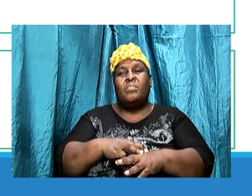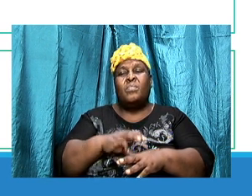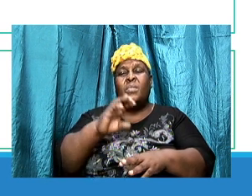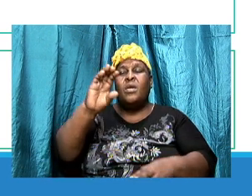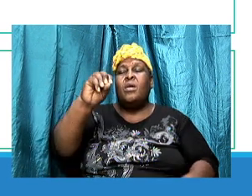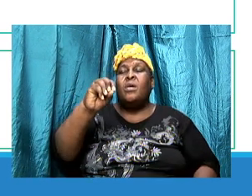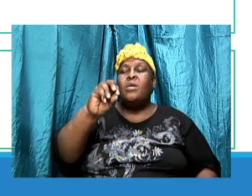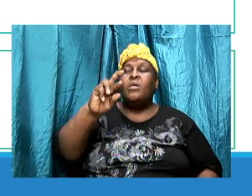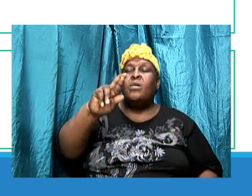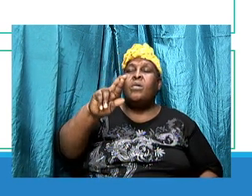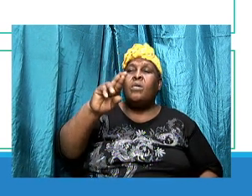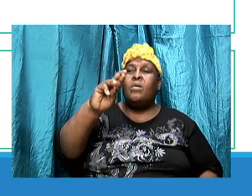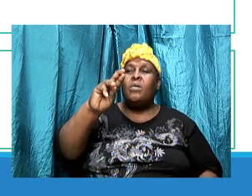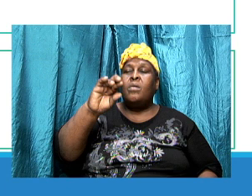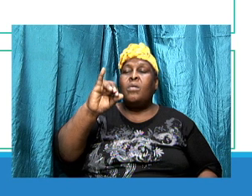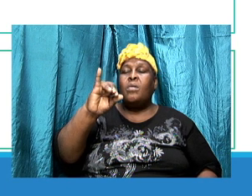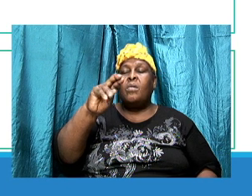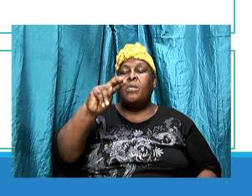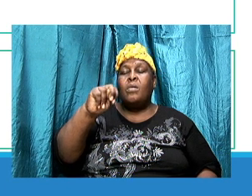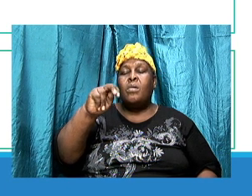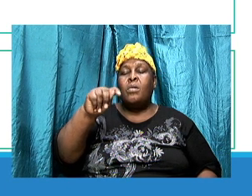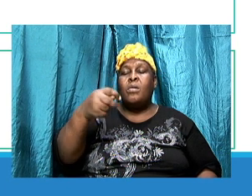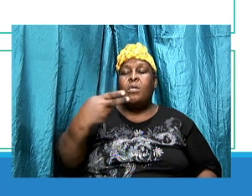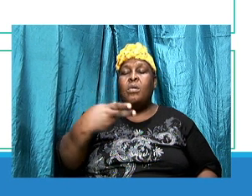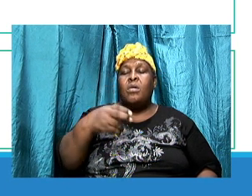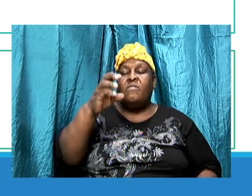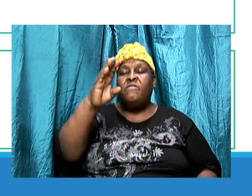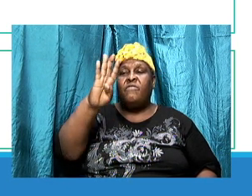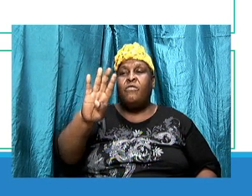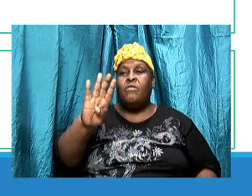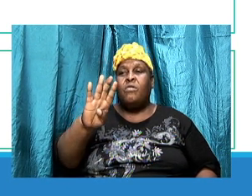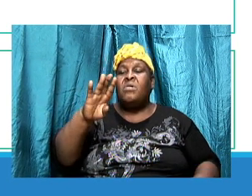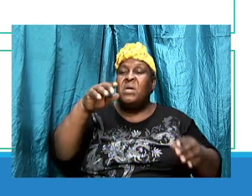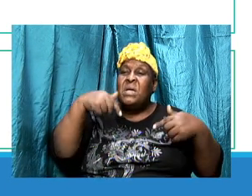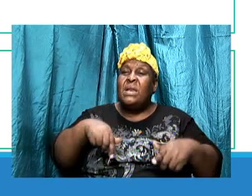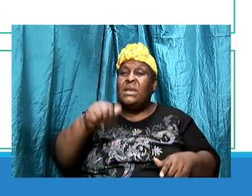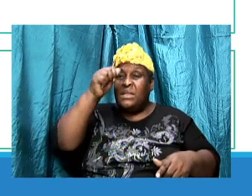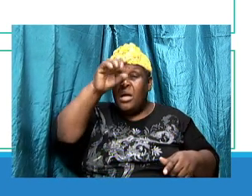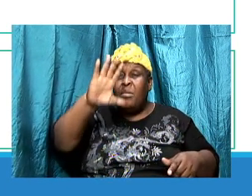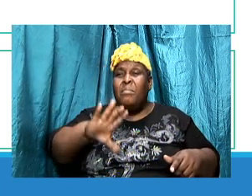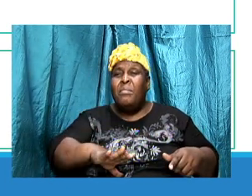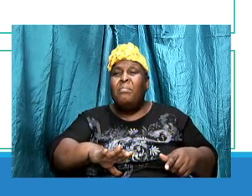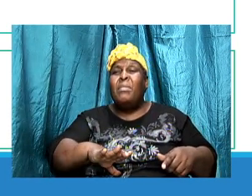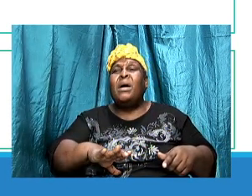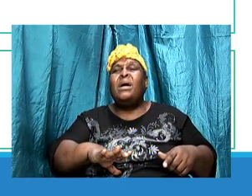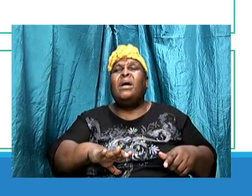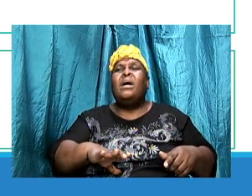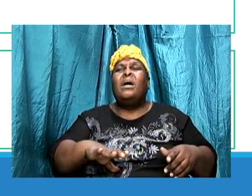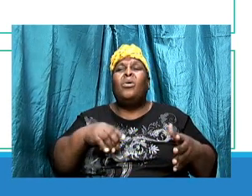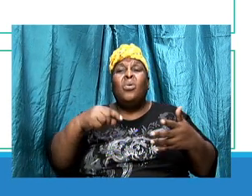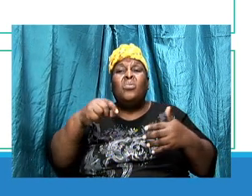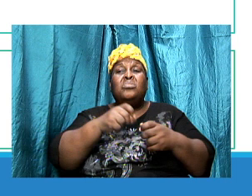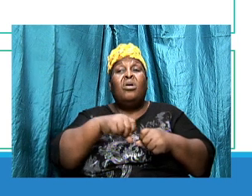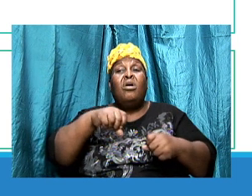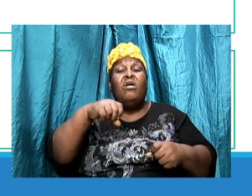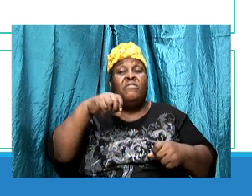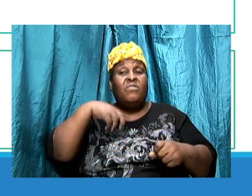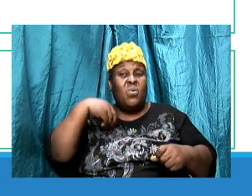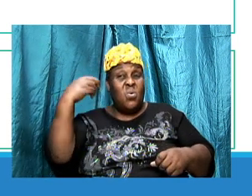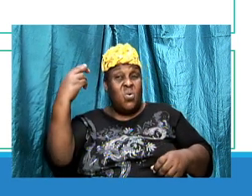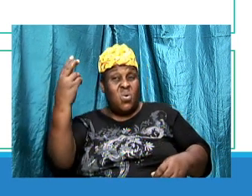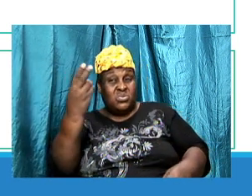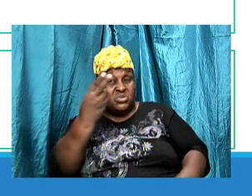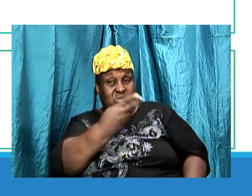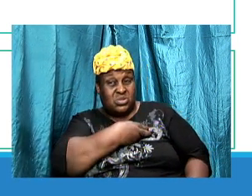Corinthians chapter 4, Paul said, let a man so account of us. So he was talking about